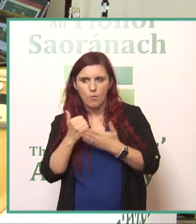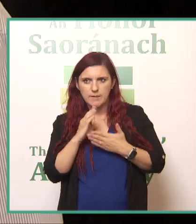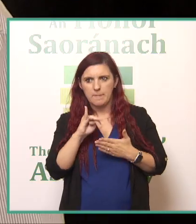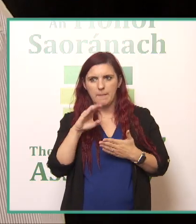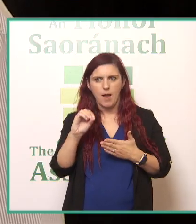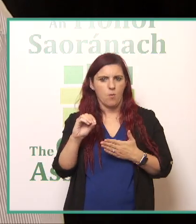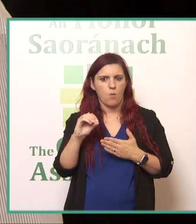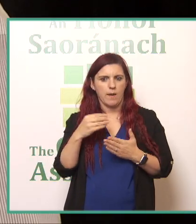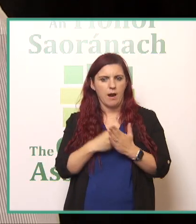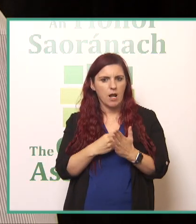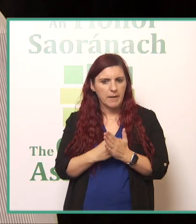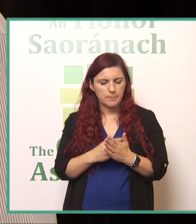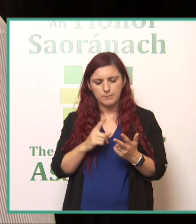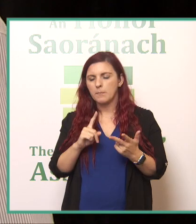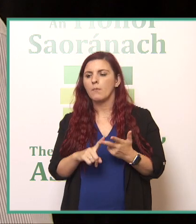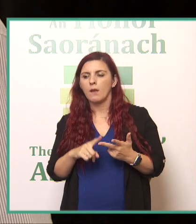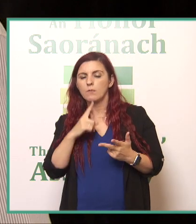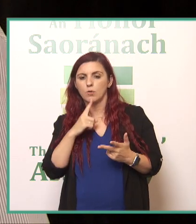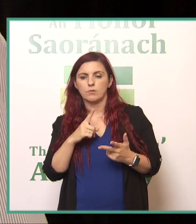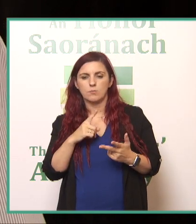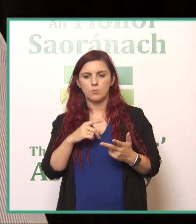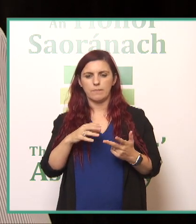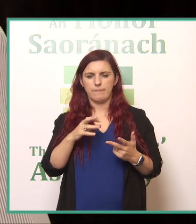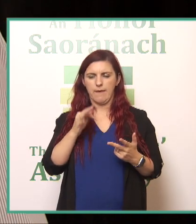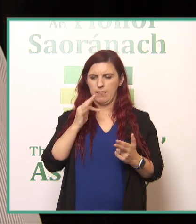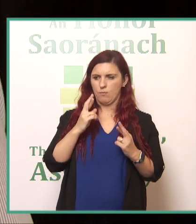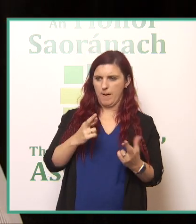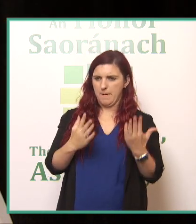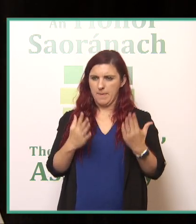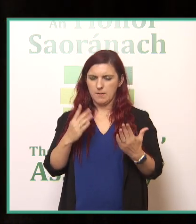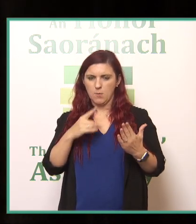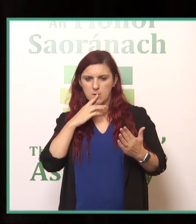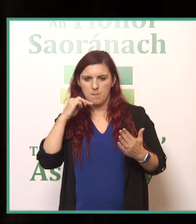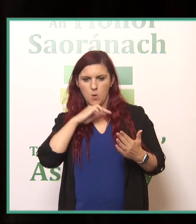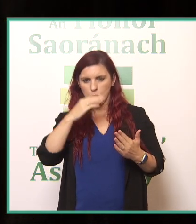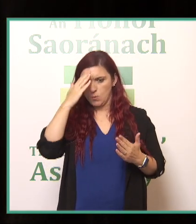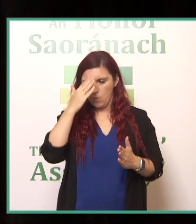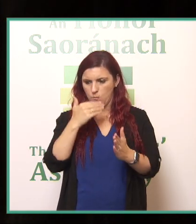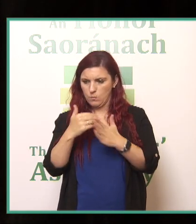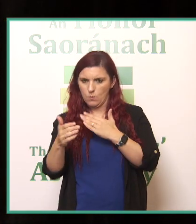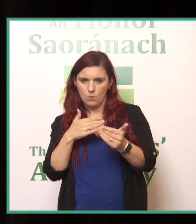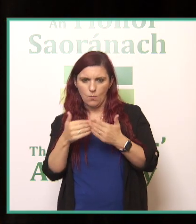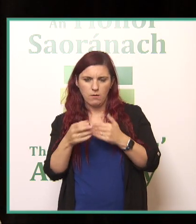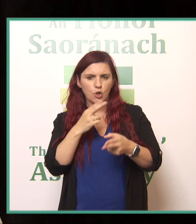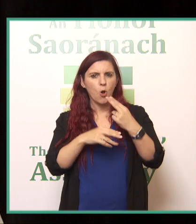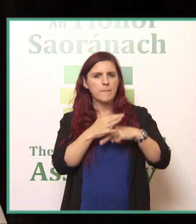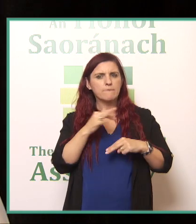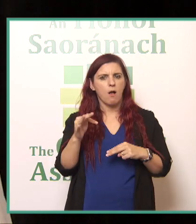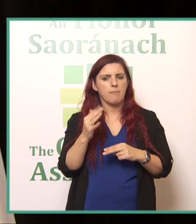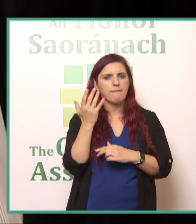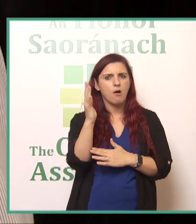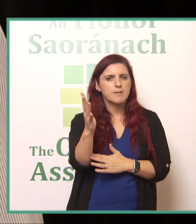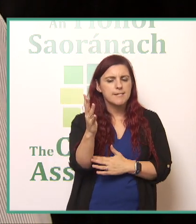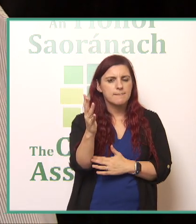bioeconomy. For us to be able to strike the right balance, though, it's important to know what are the values that flow from our forests. So we